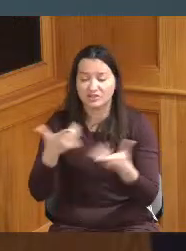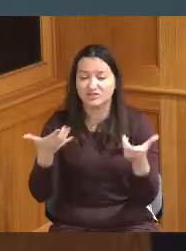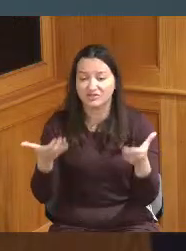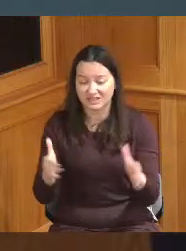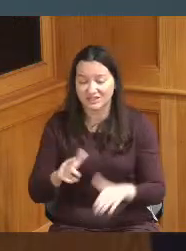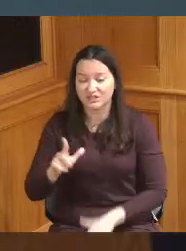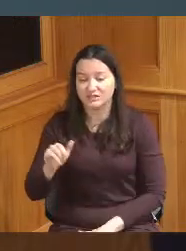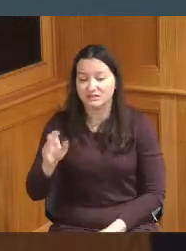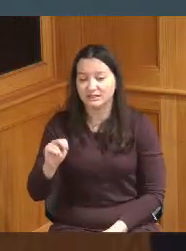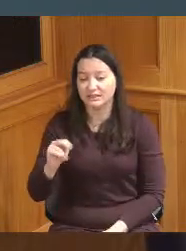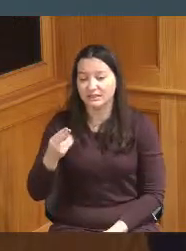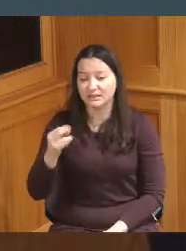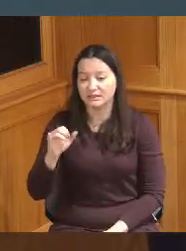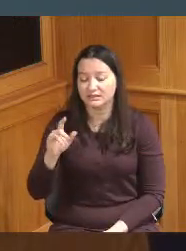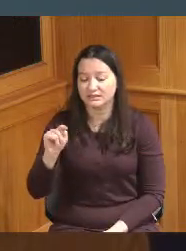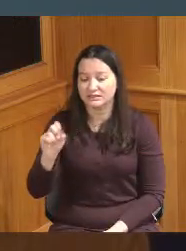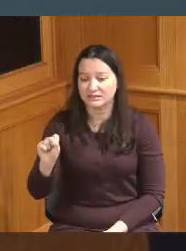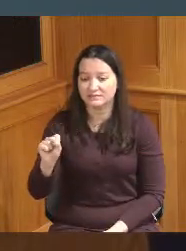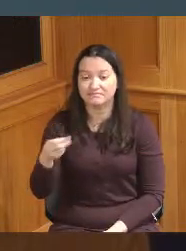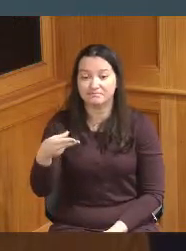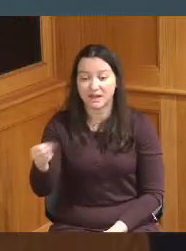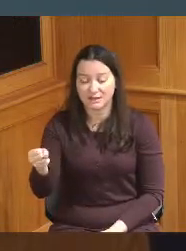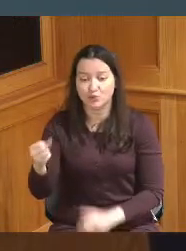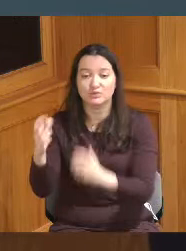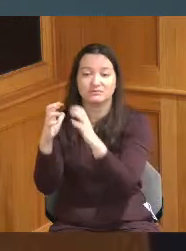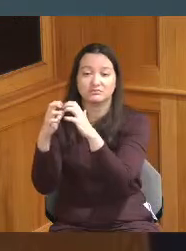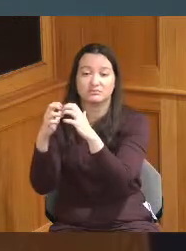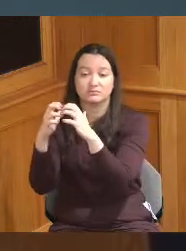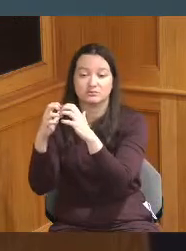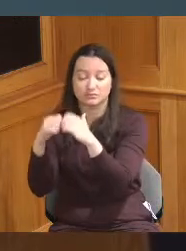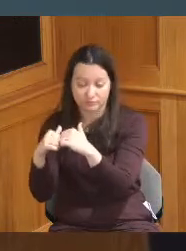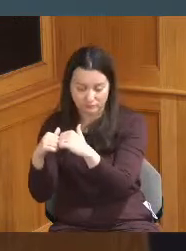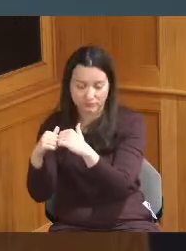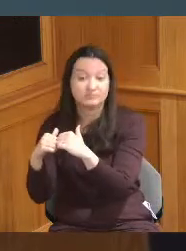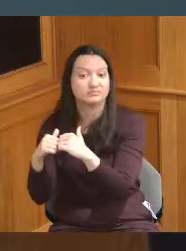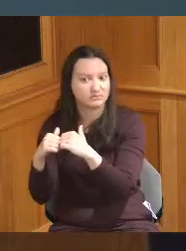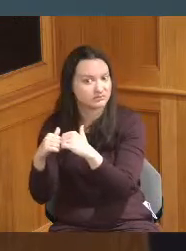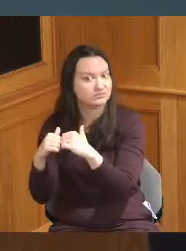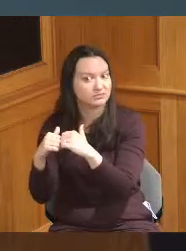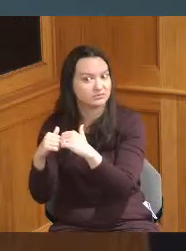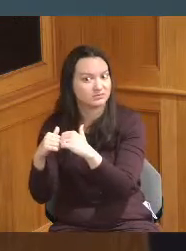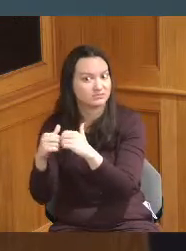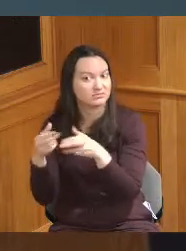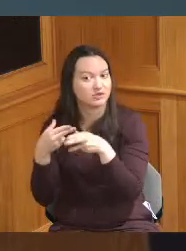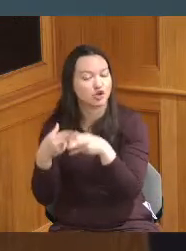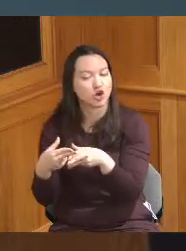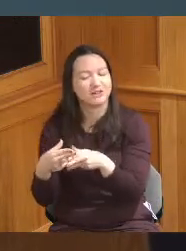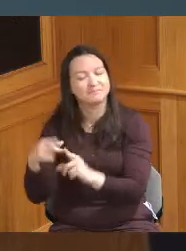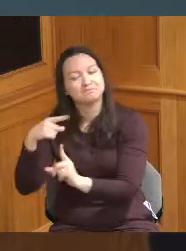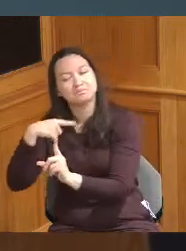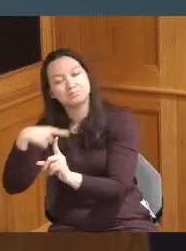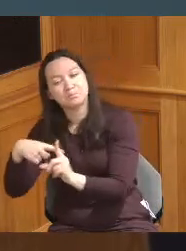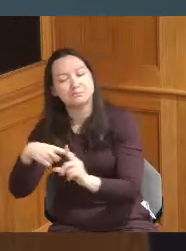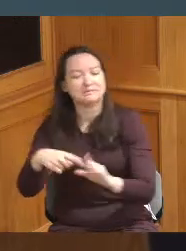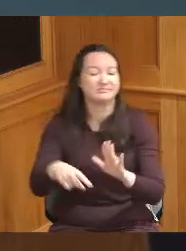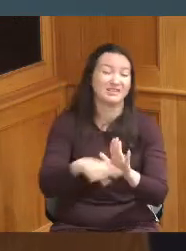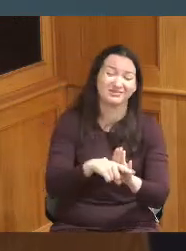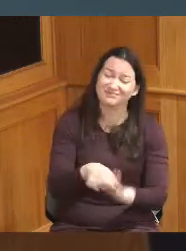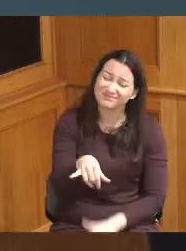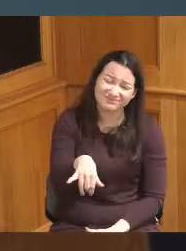Heights high school demolition, and it was, they called it bittersweet, and that's exactly what it